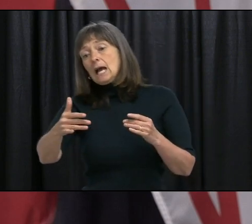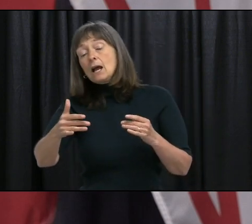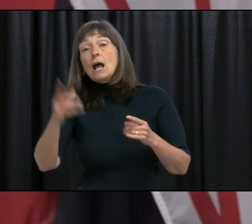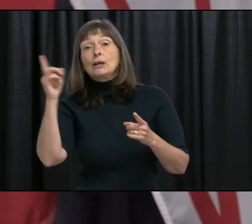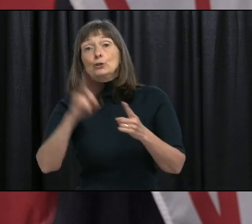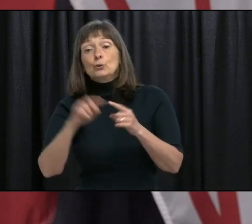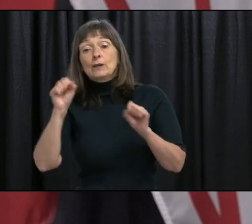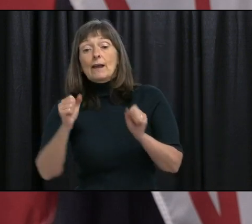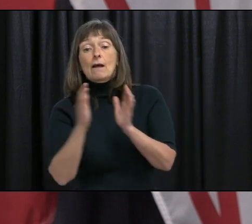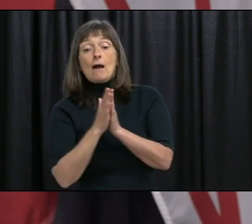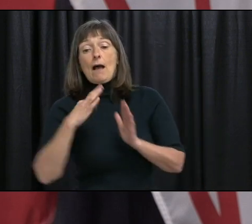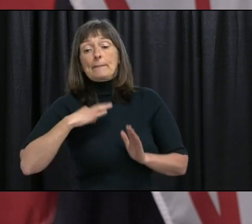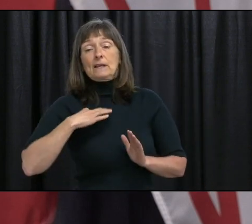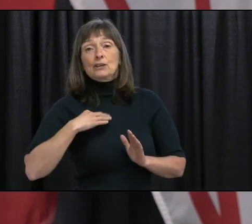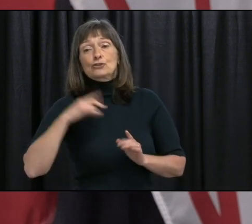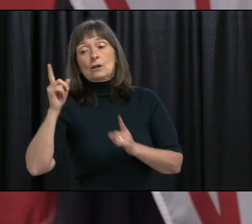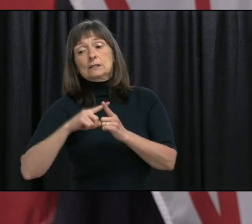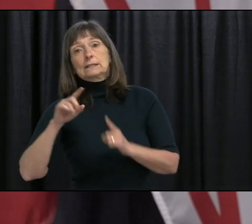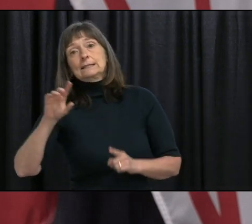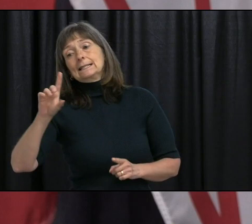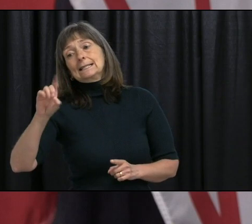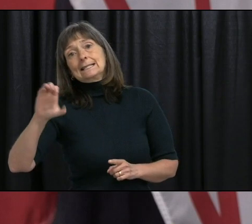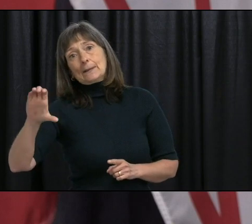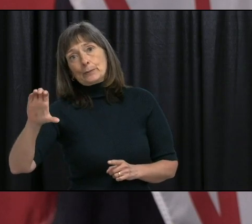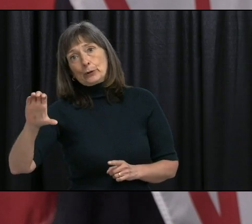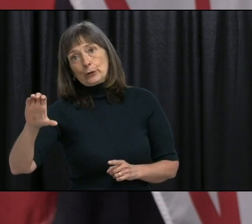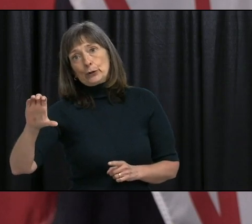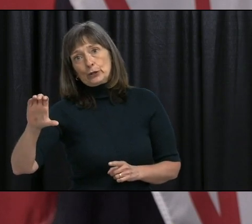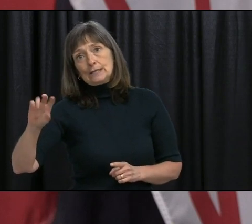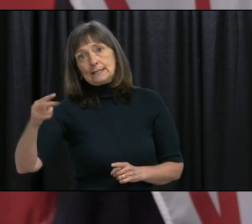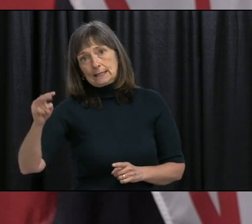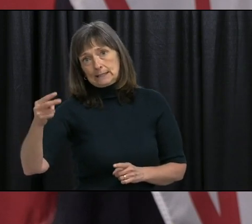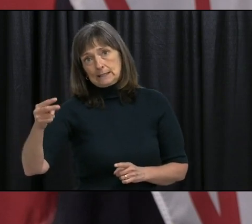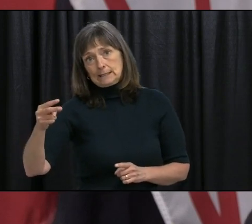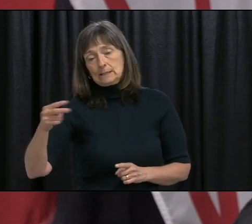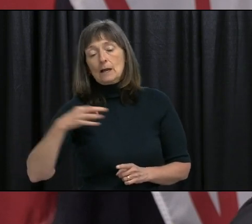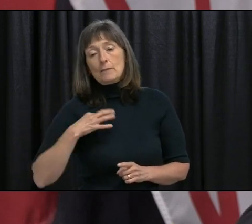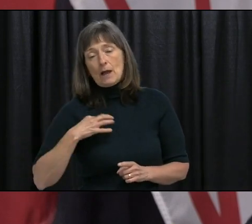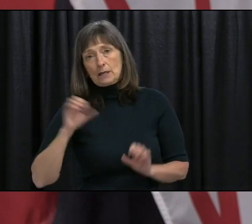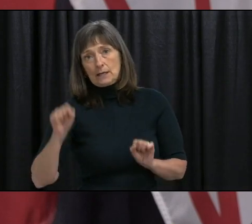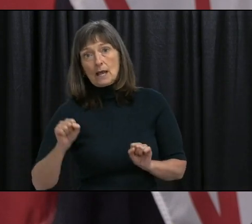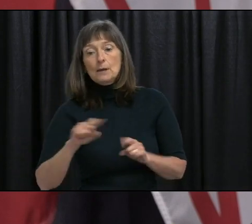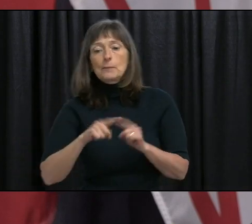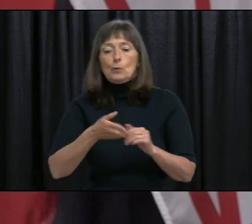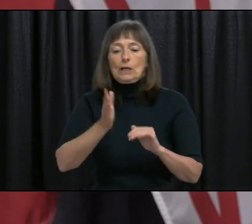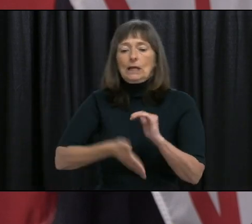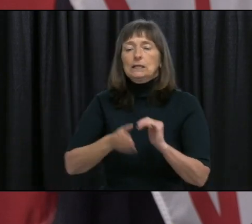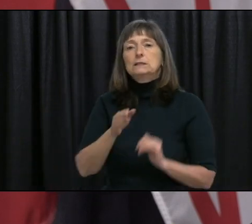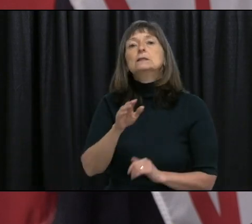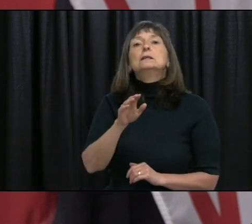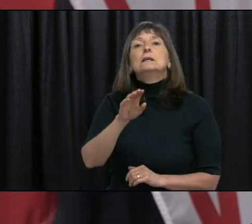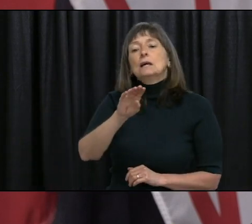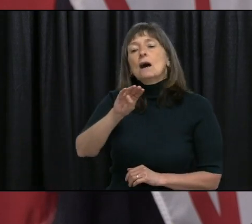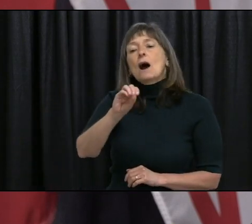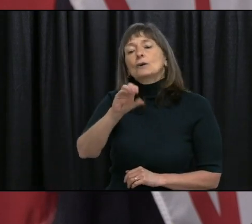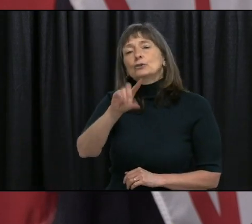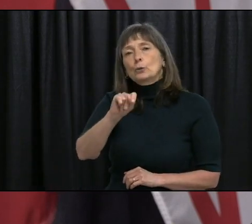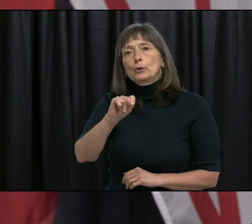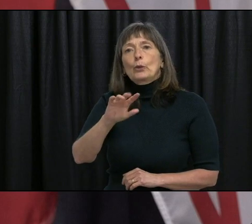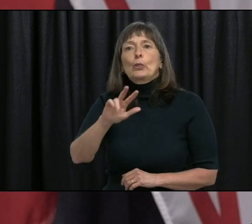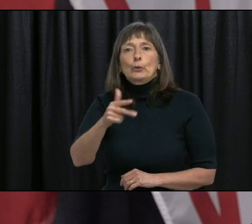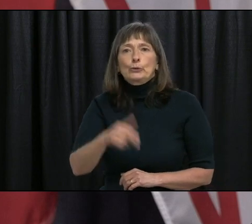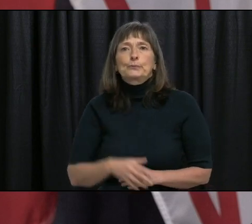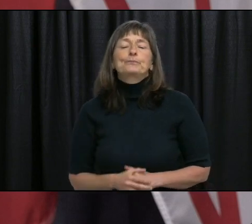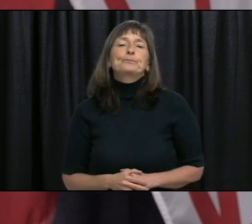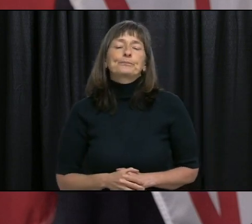back to March. Now, provincially, we're putting in place a number of measures, and I think many of you would be aware, at least those within